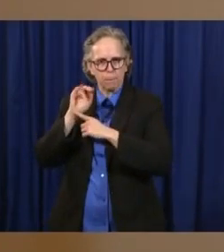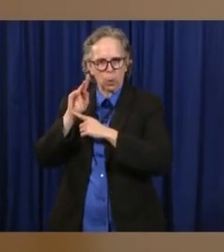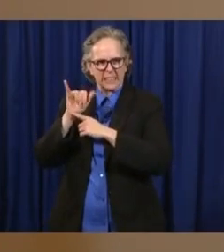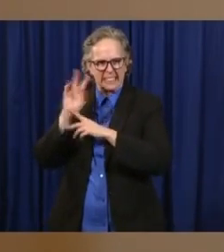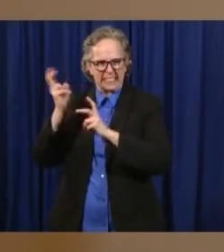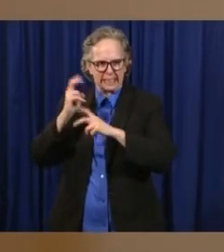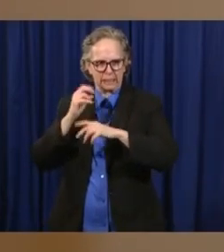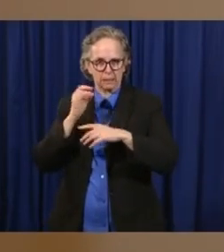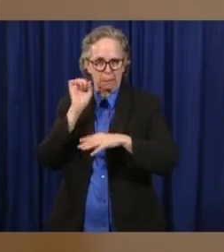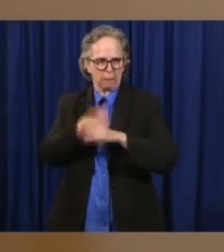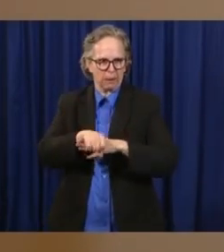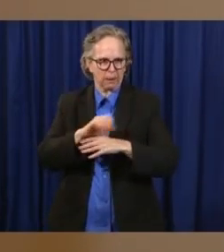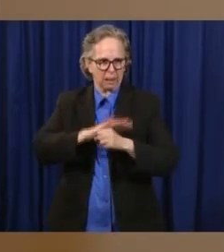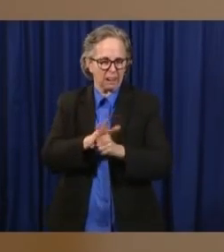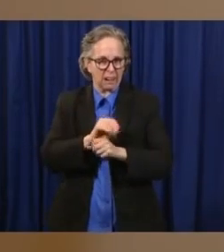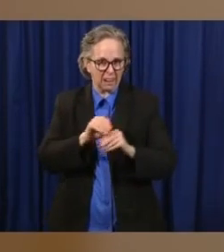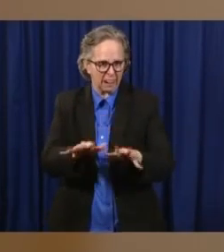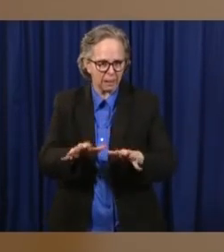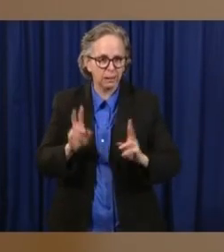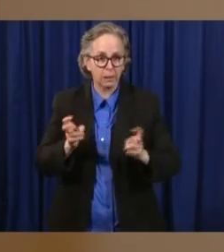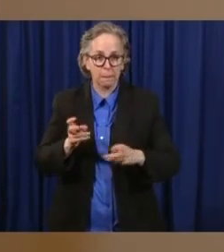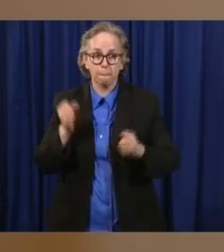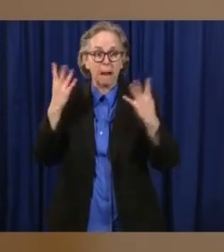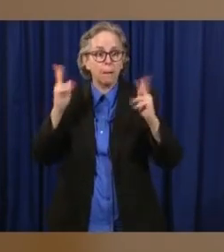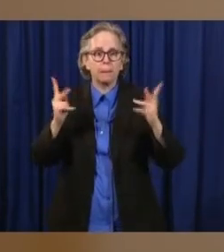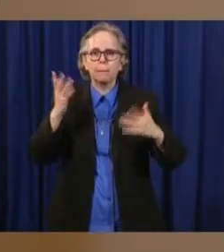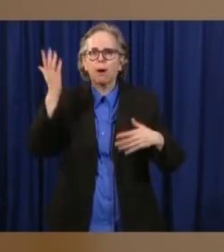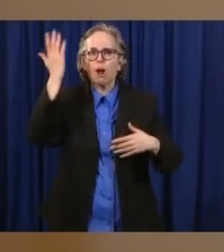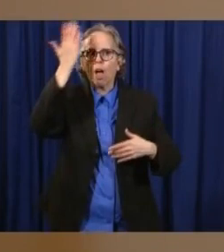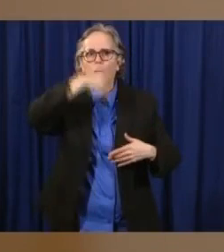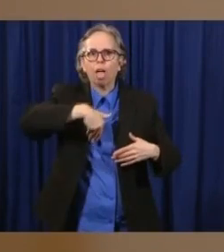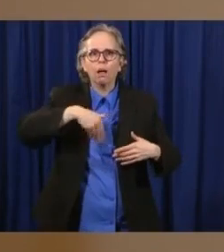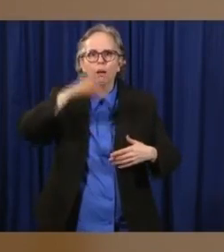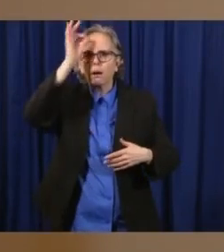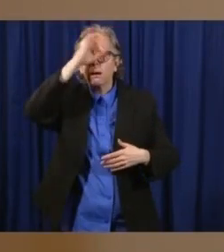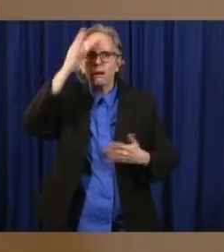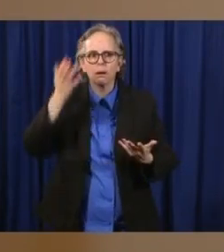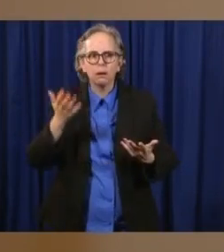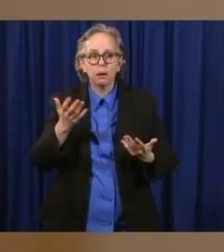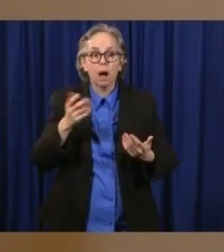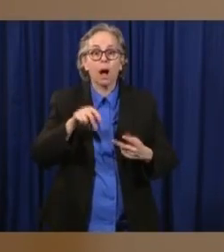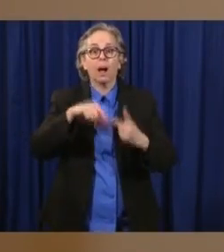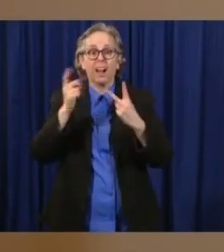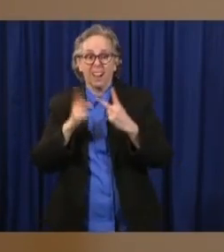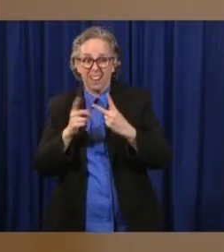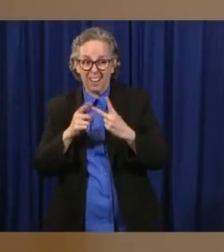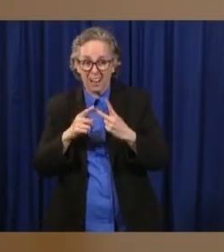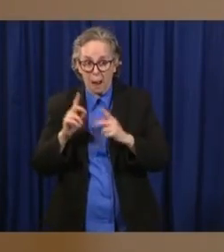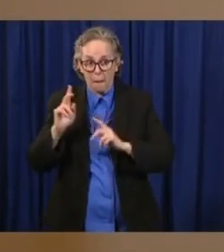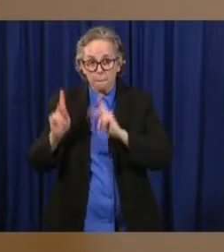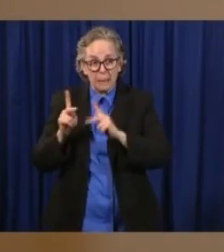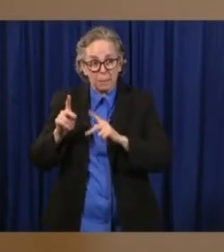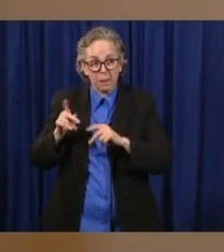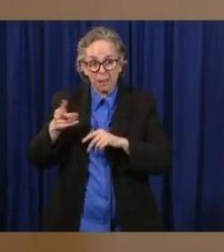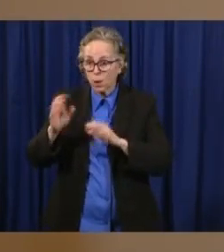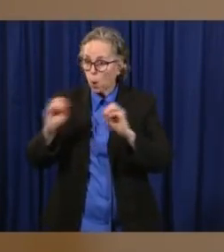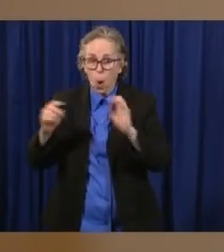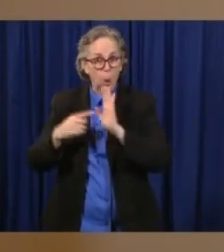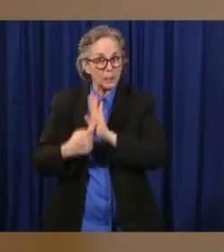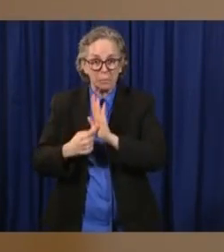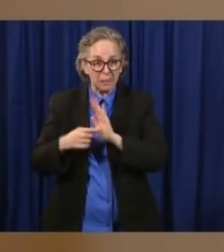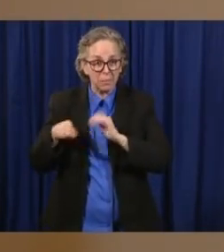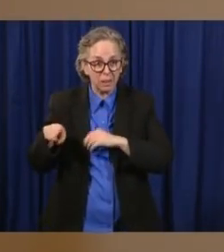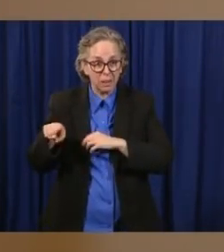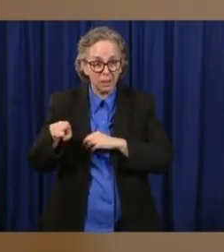for sure if they had it. And there are asymptomatic people who have had it who actually are immune right now that don't know they